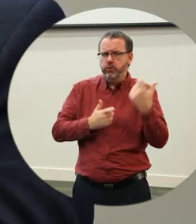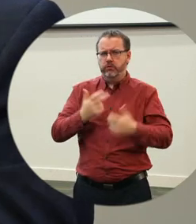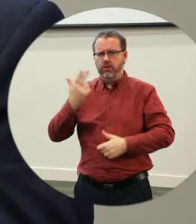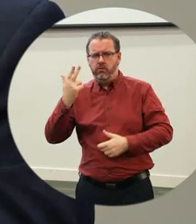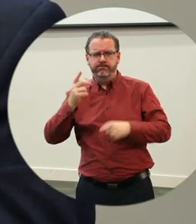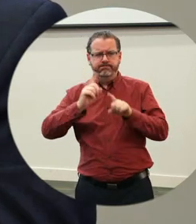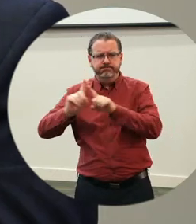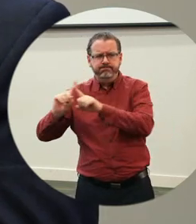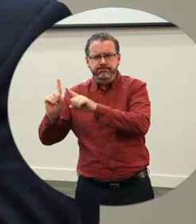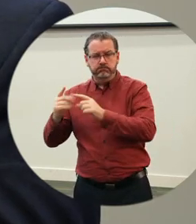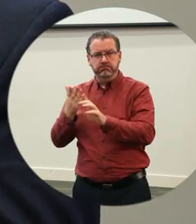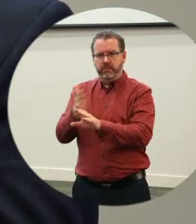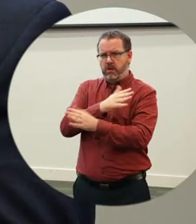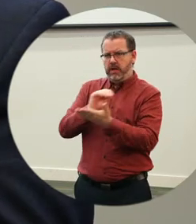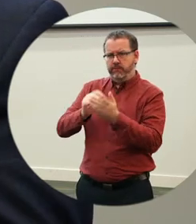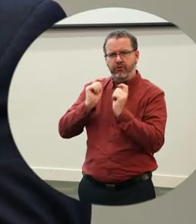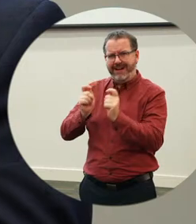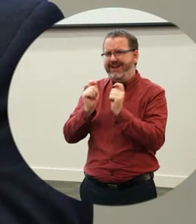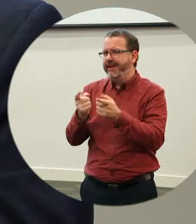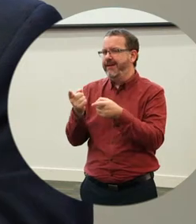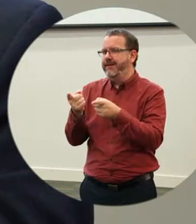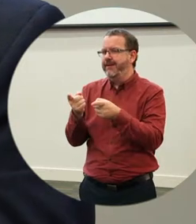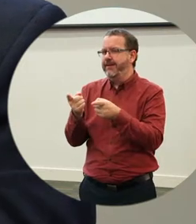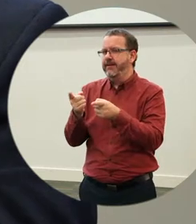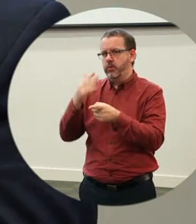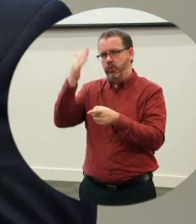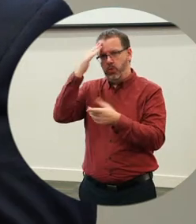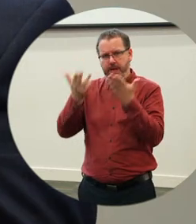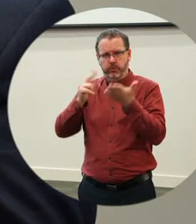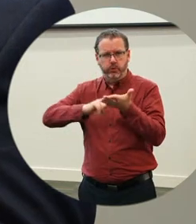They were trained in firearms. They were trained in combat.